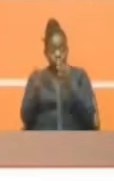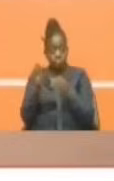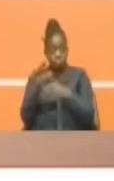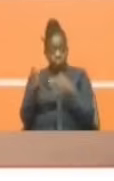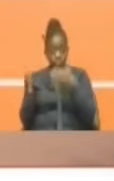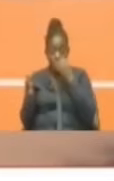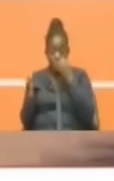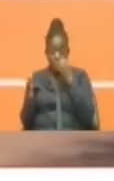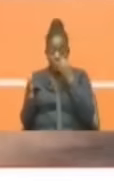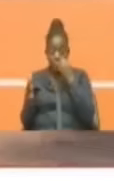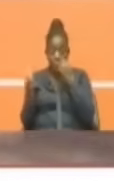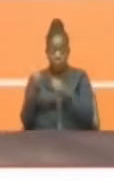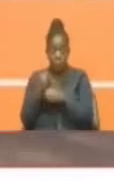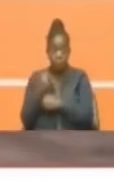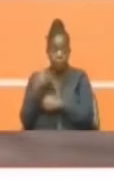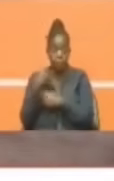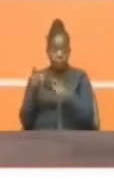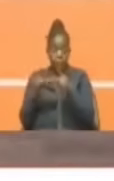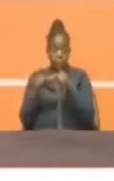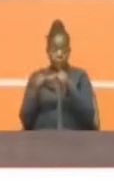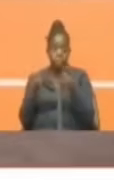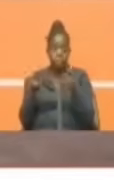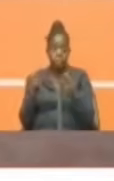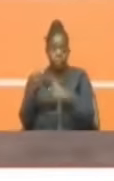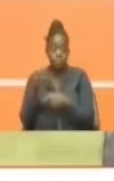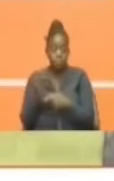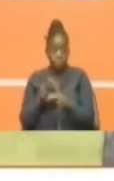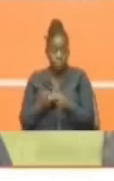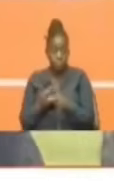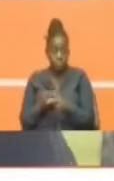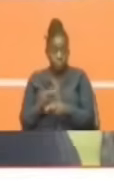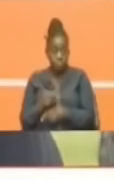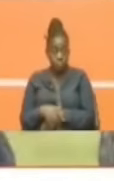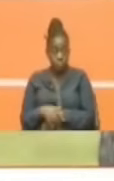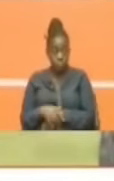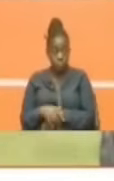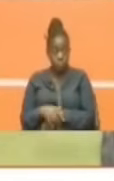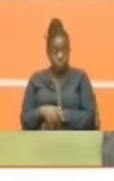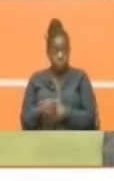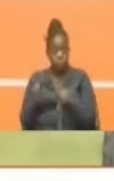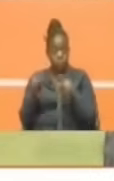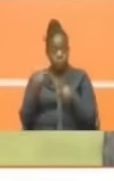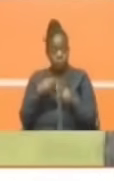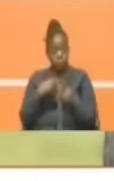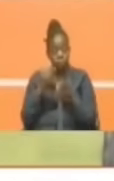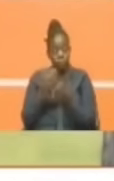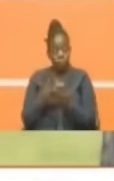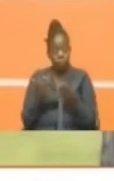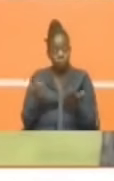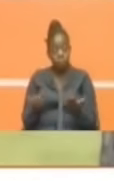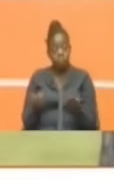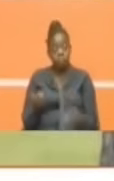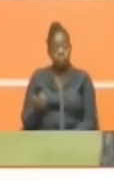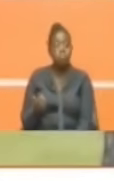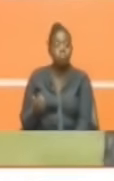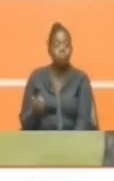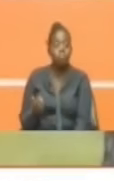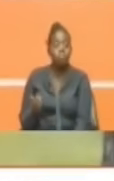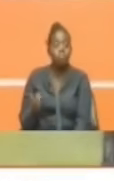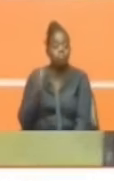waabwe nga n'ekyapa kati yakiza mu mannya ge naye nze mbadde nsaba nga tutuze mu byaki